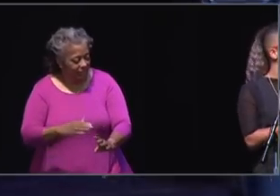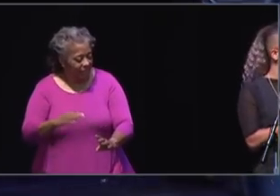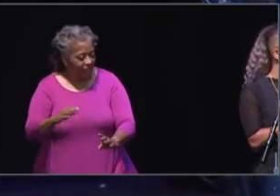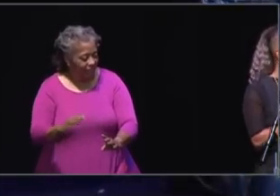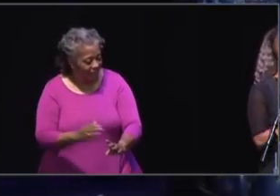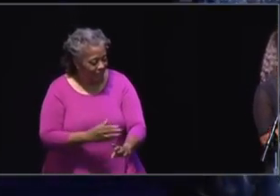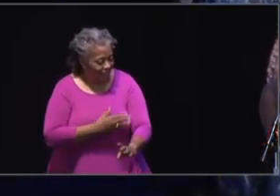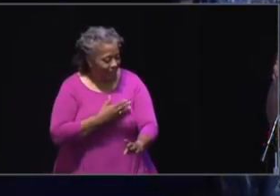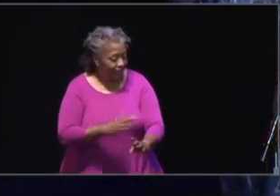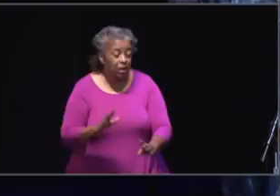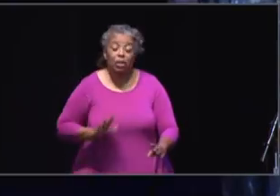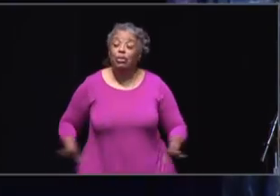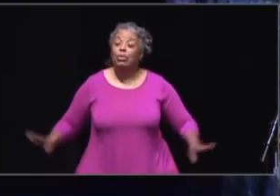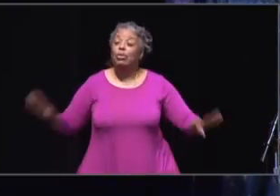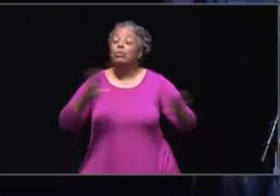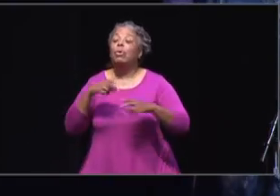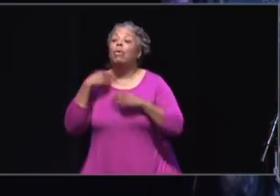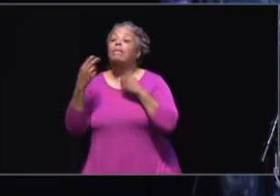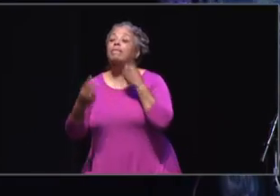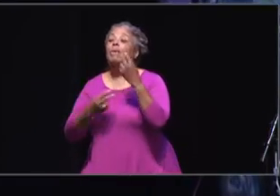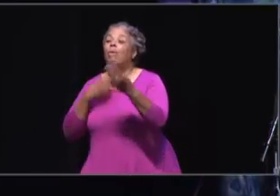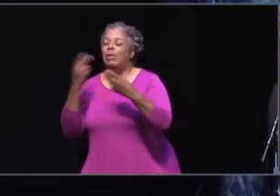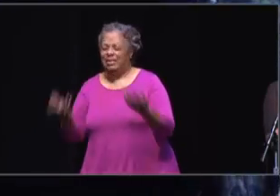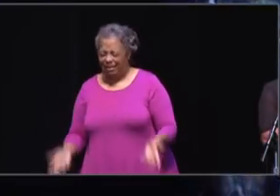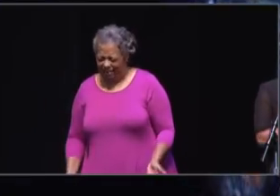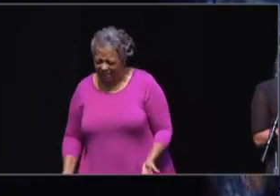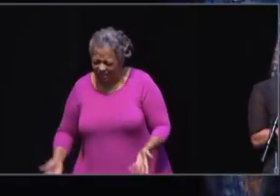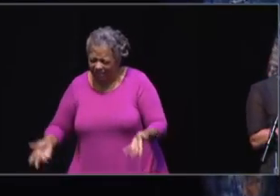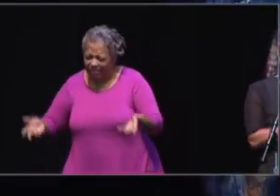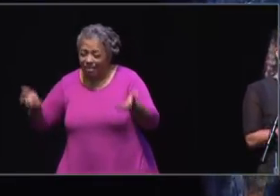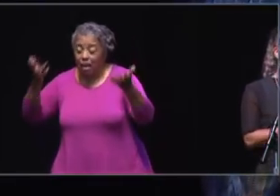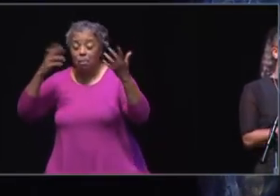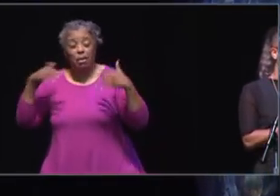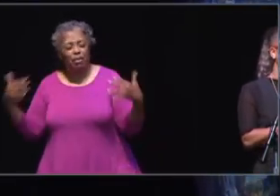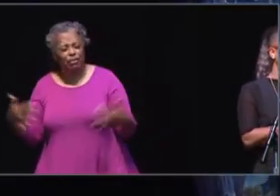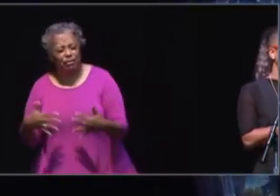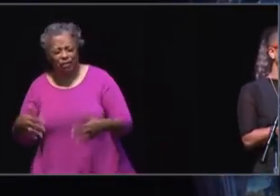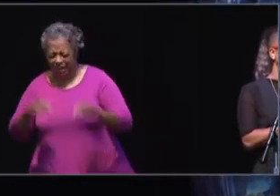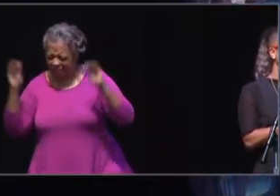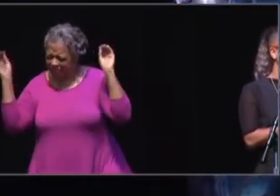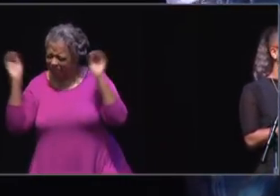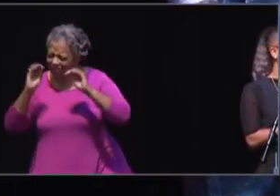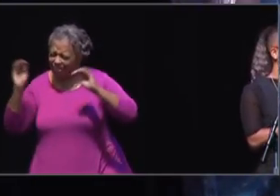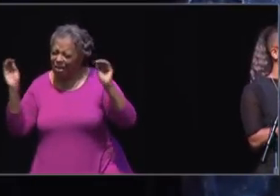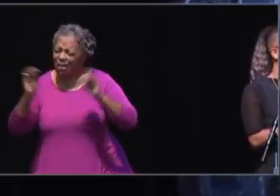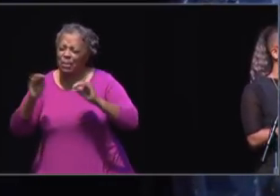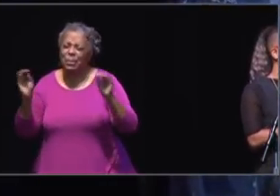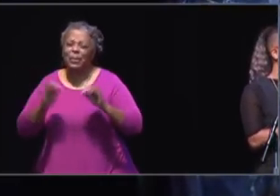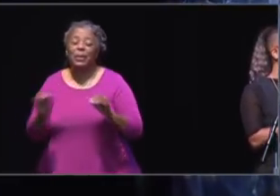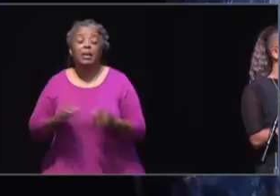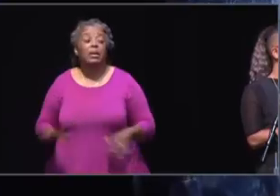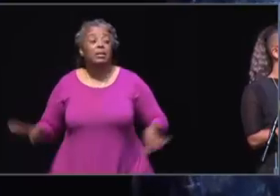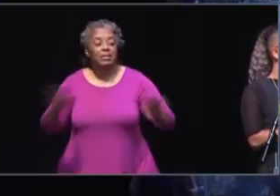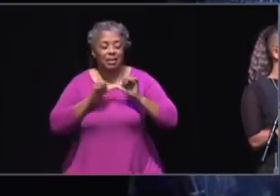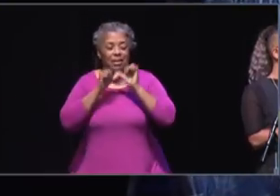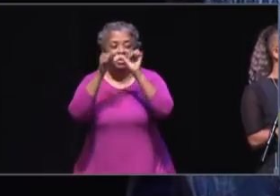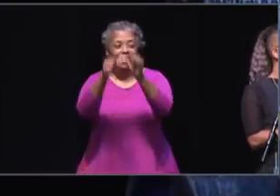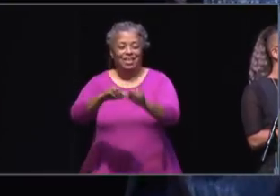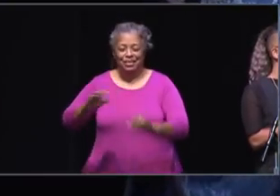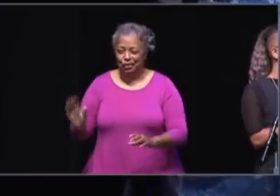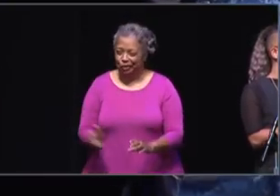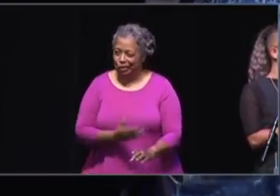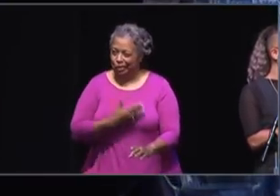sing. Lift up your voice. Don't be afraid. Now let us